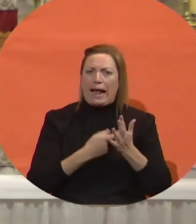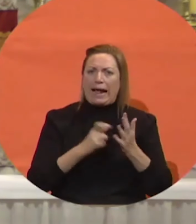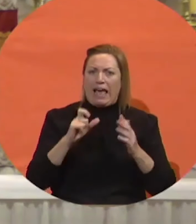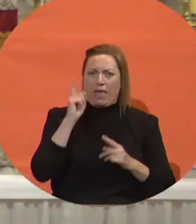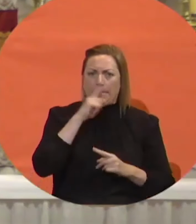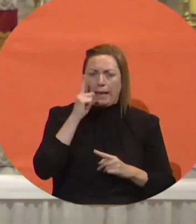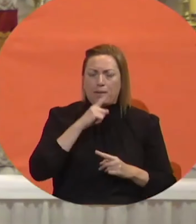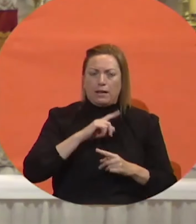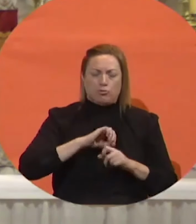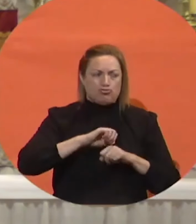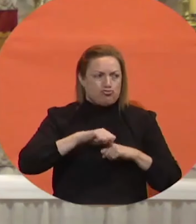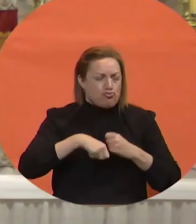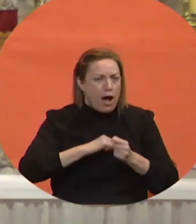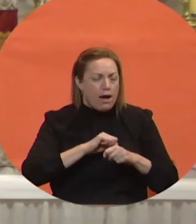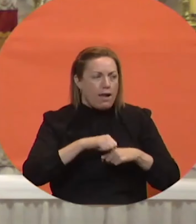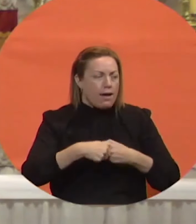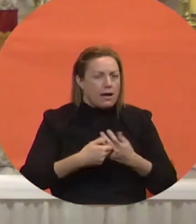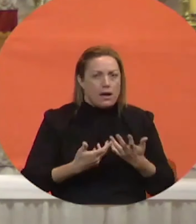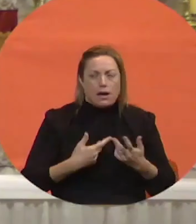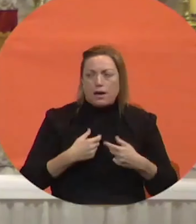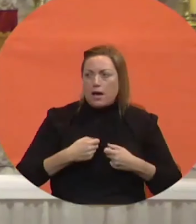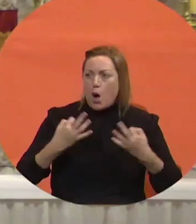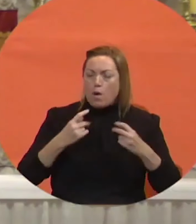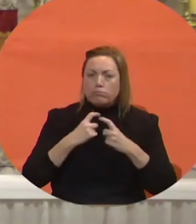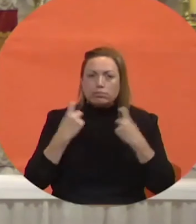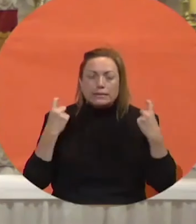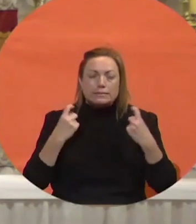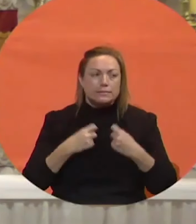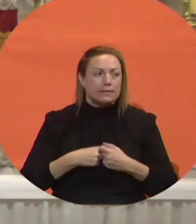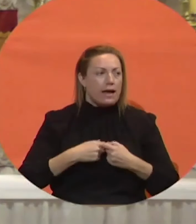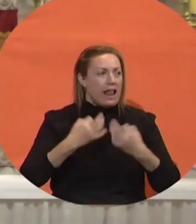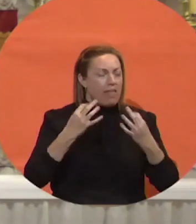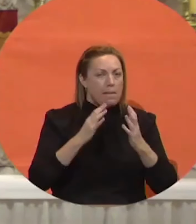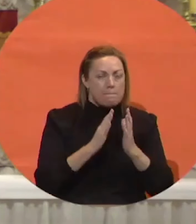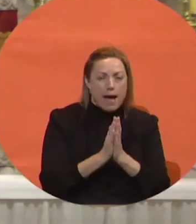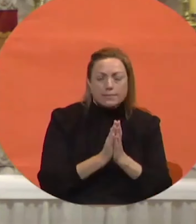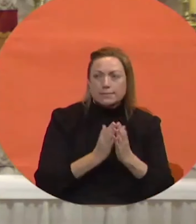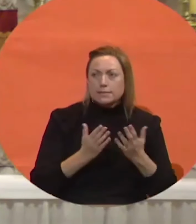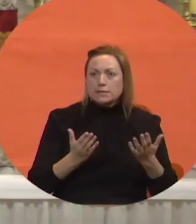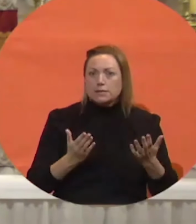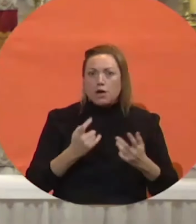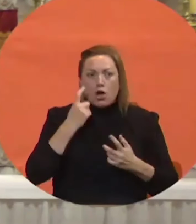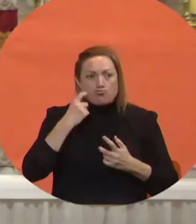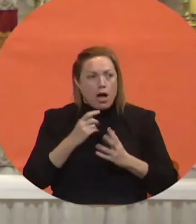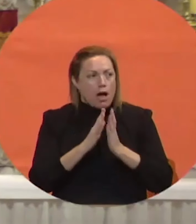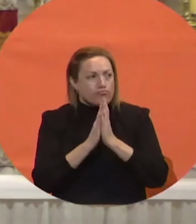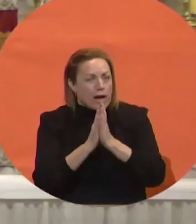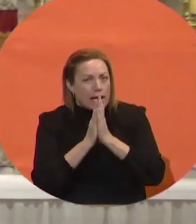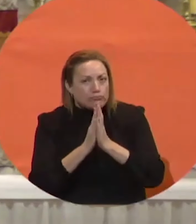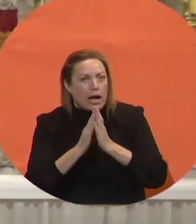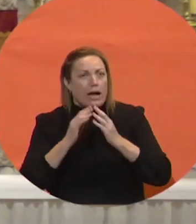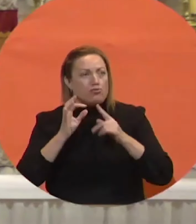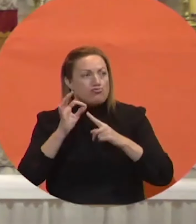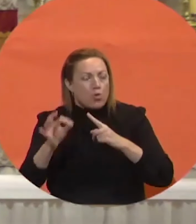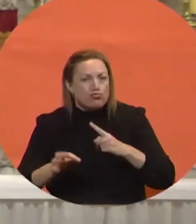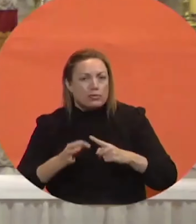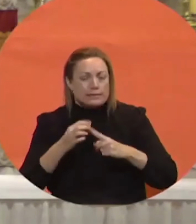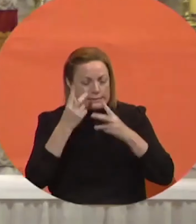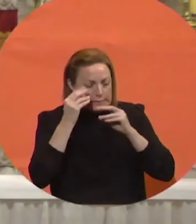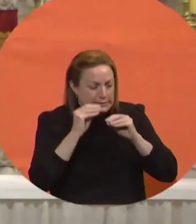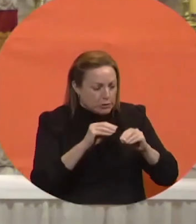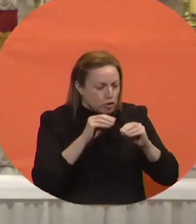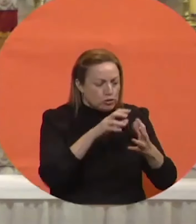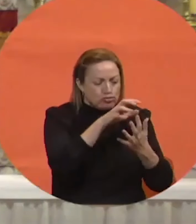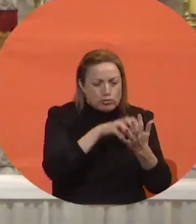on, mostly without priest or Mass, praying the Rosary and teaching catechism to their children.